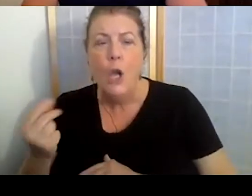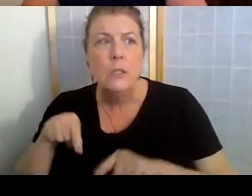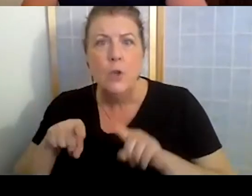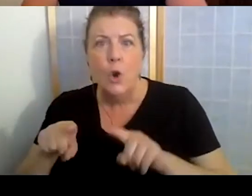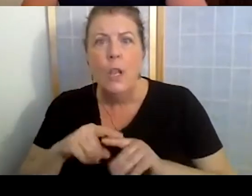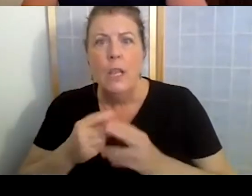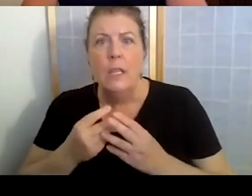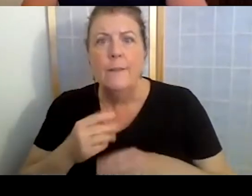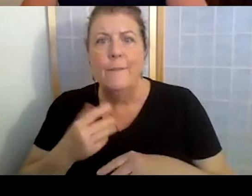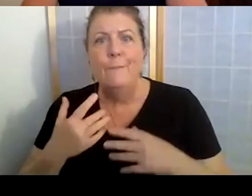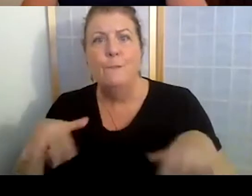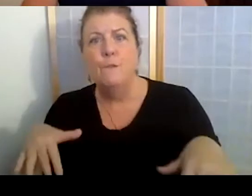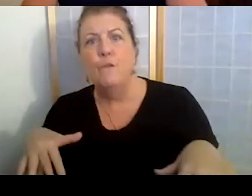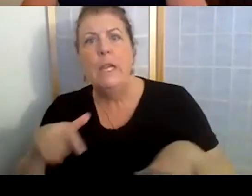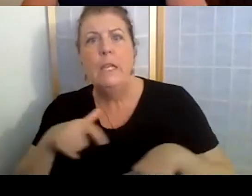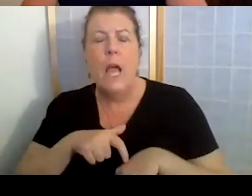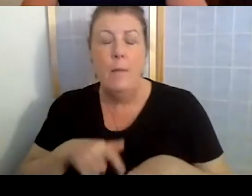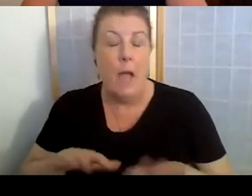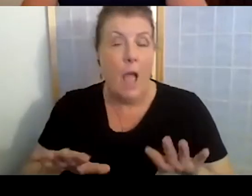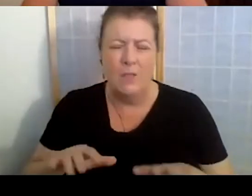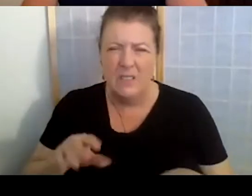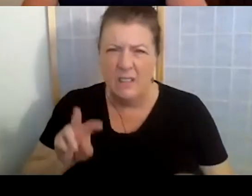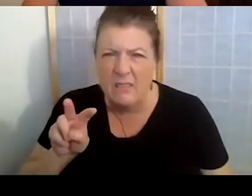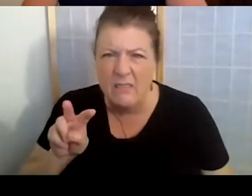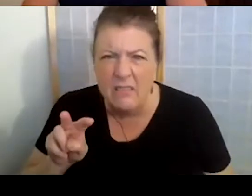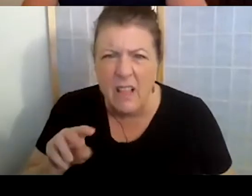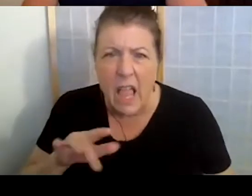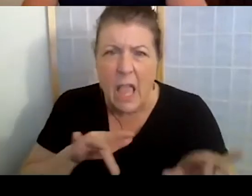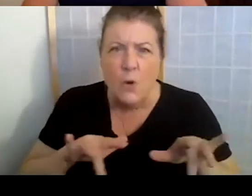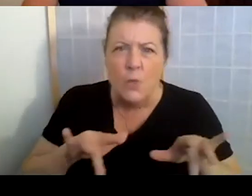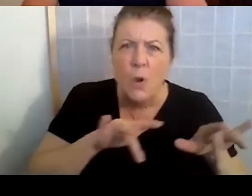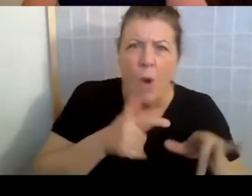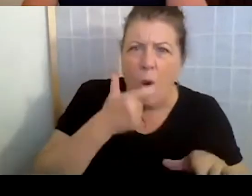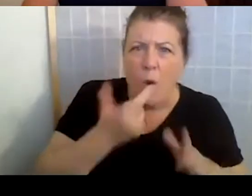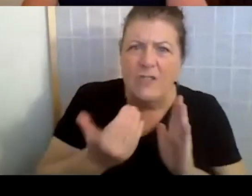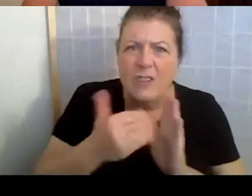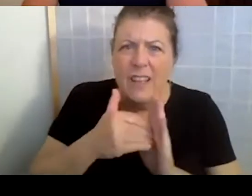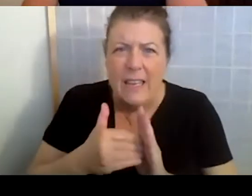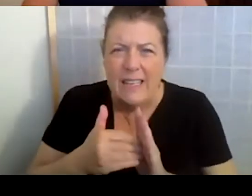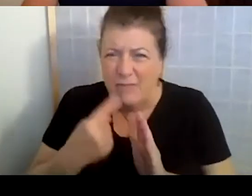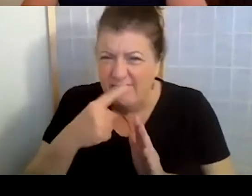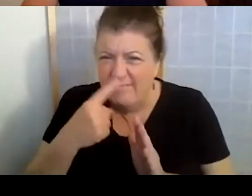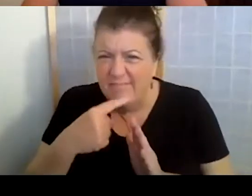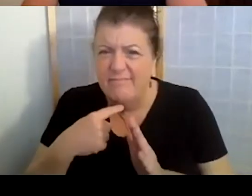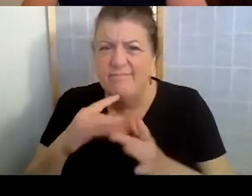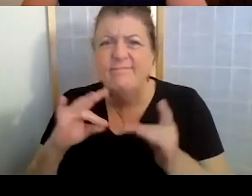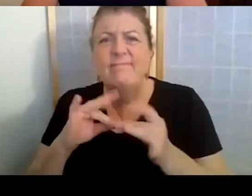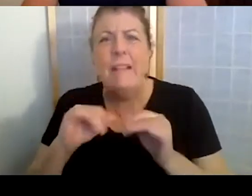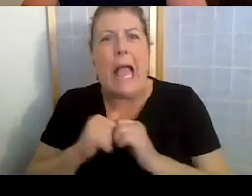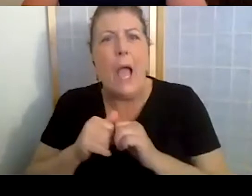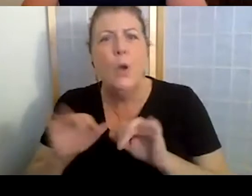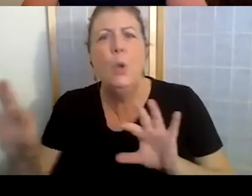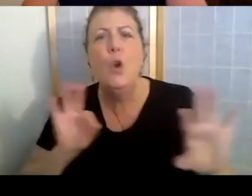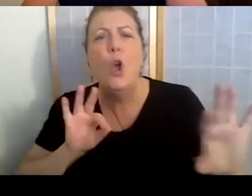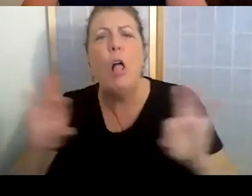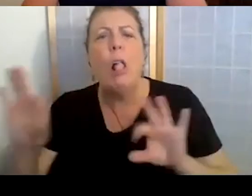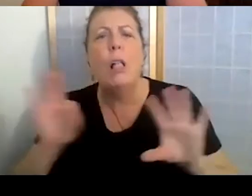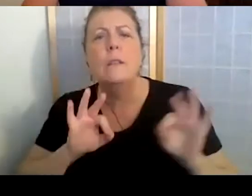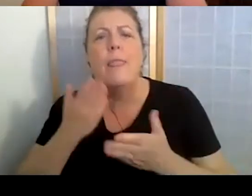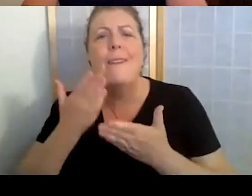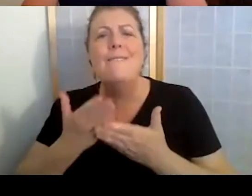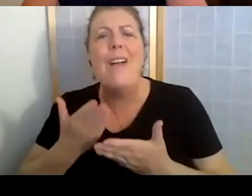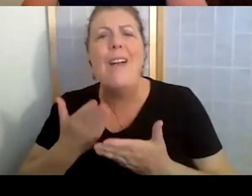that statistic was true. I had to rewind it. Can you speak a little bit to how you culled and how you were able to find it and do it